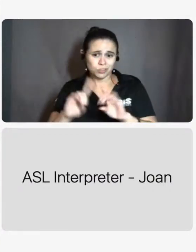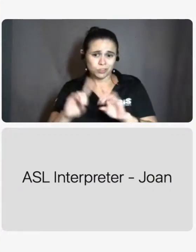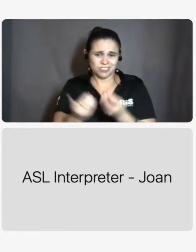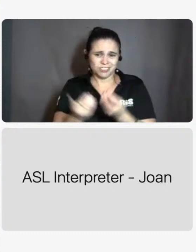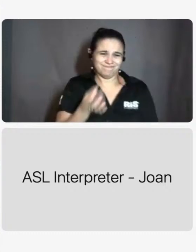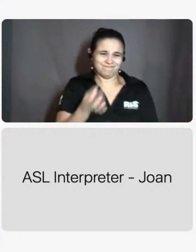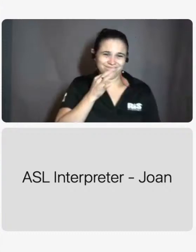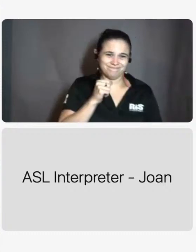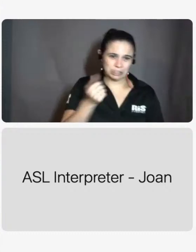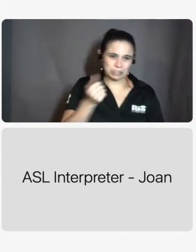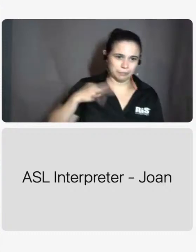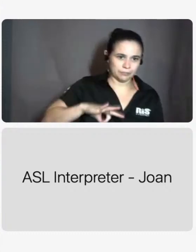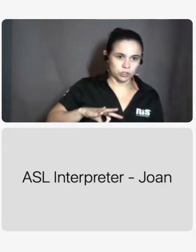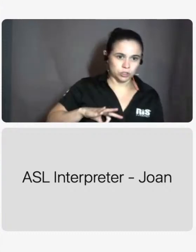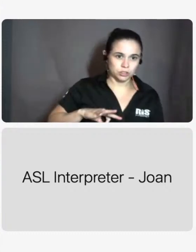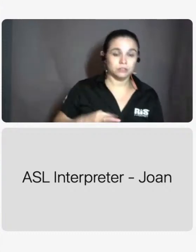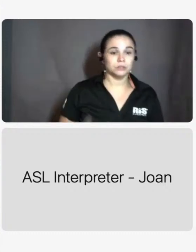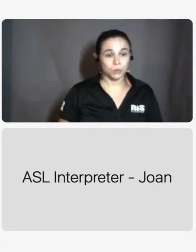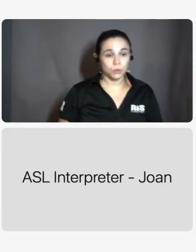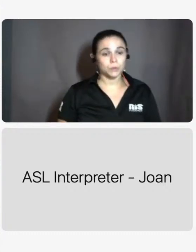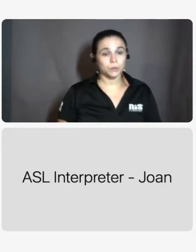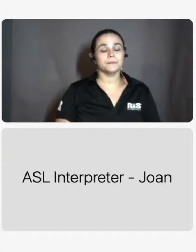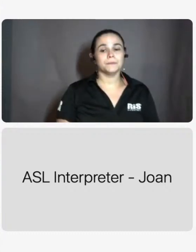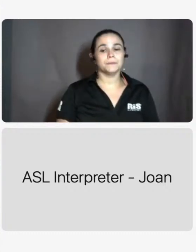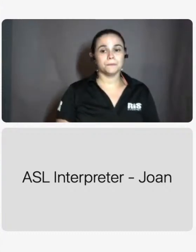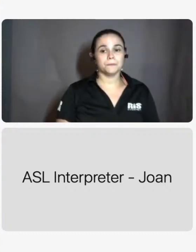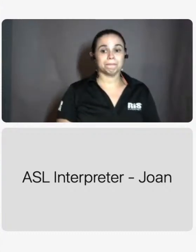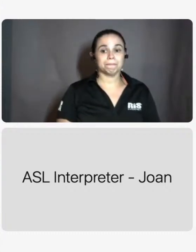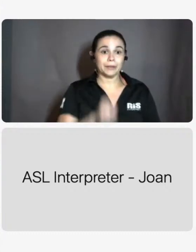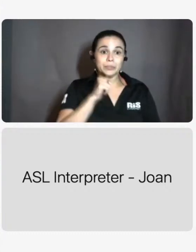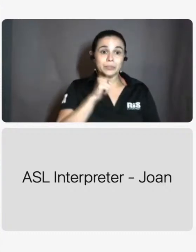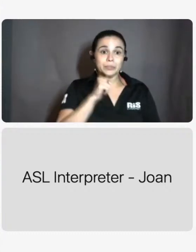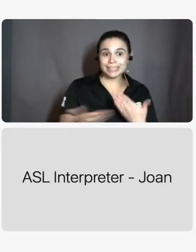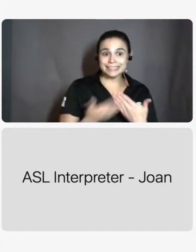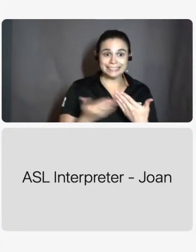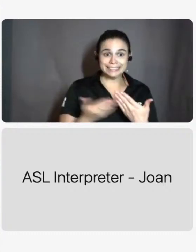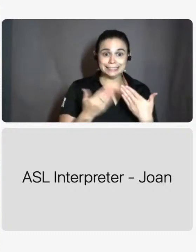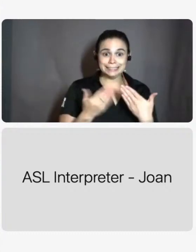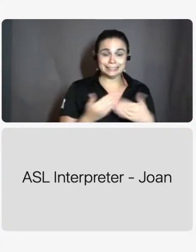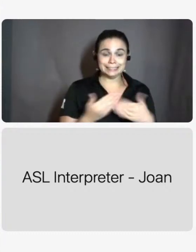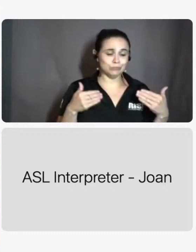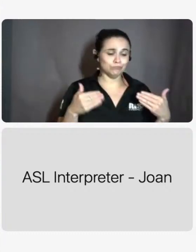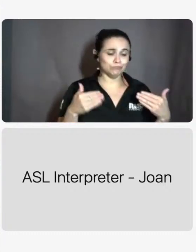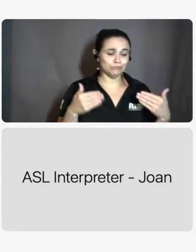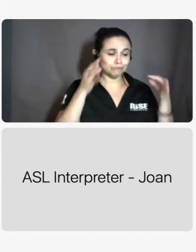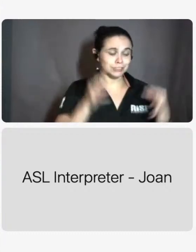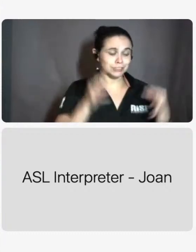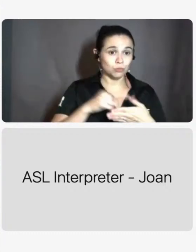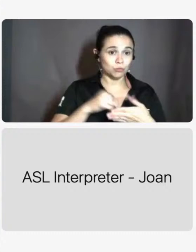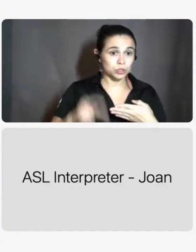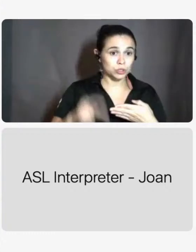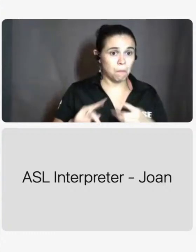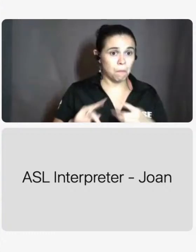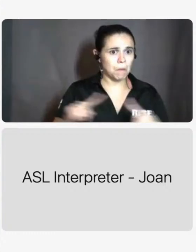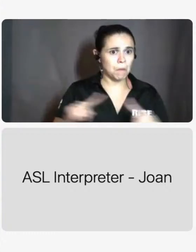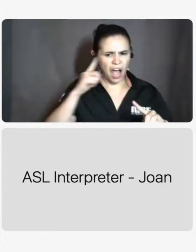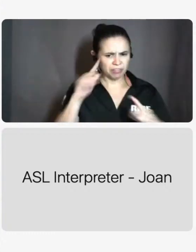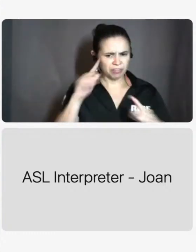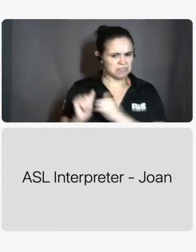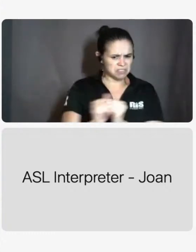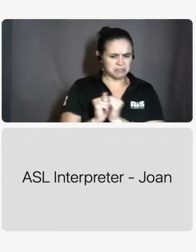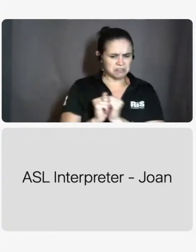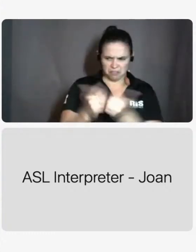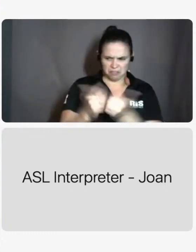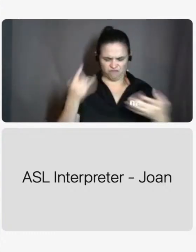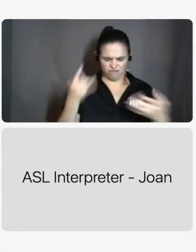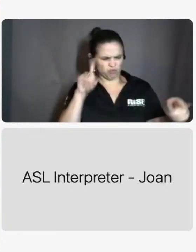coming to these conclusions, but I think everyone recognized it as a much better outcome than going out and litigating over it. And